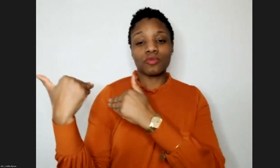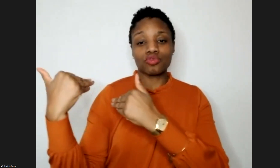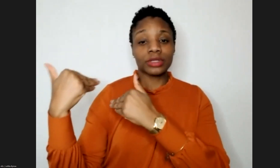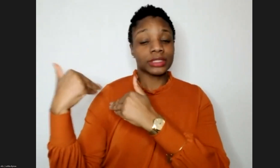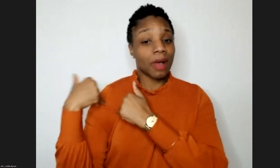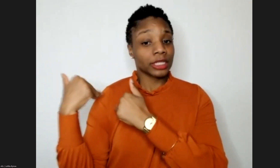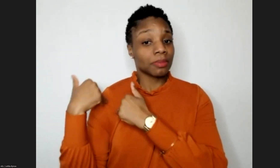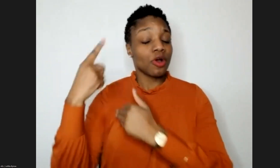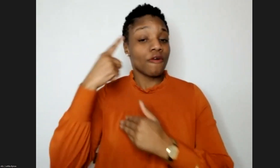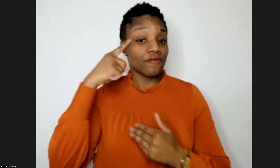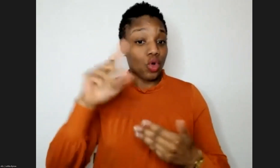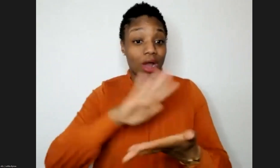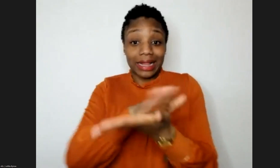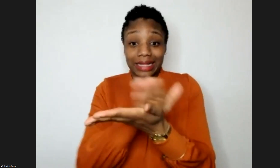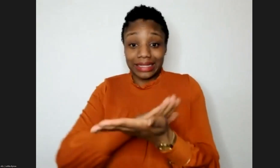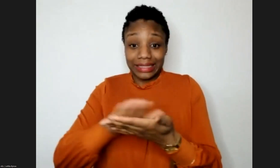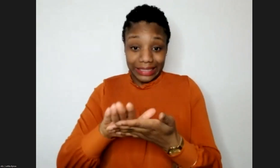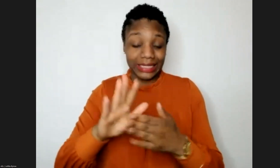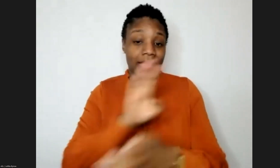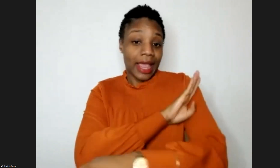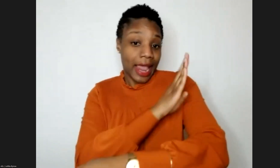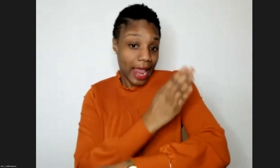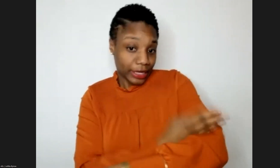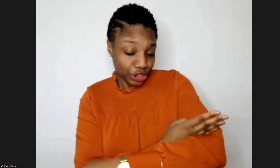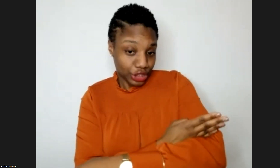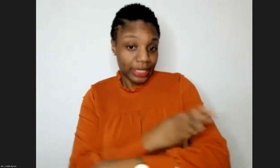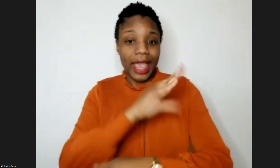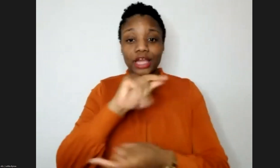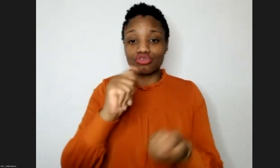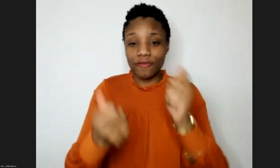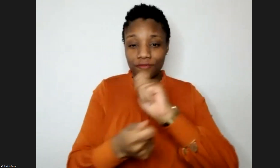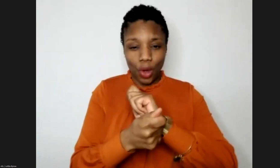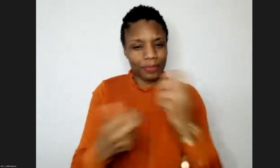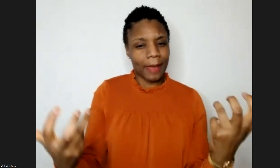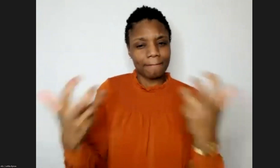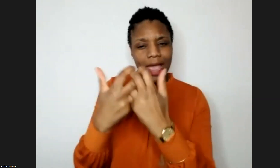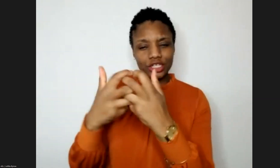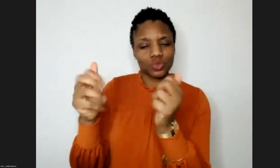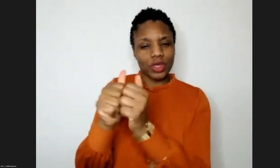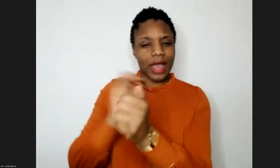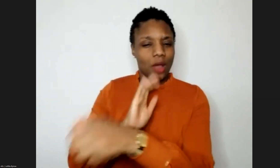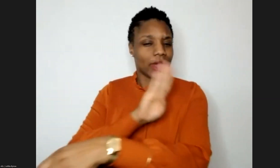energy infrastructure through siting and permitting reform in a manner that's consistent with our clean energy and climate plans.